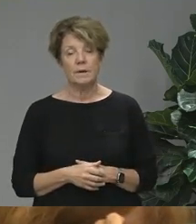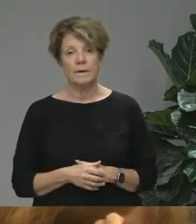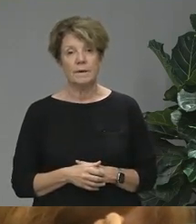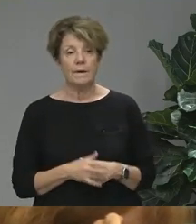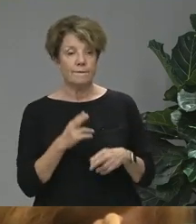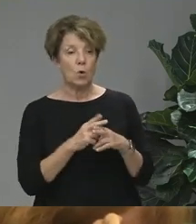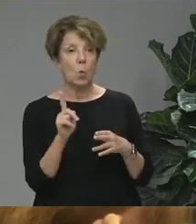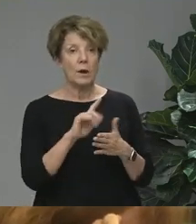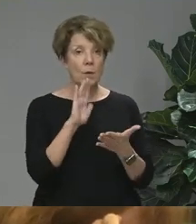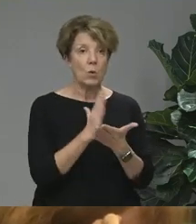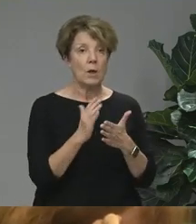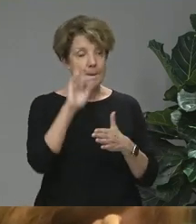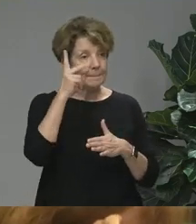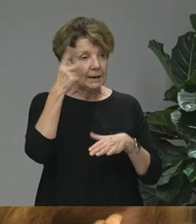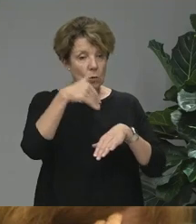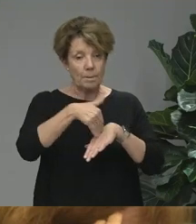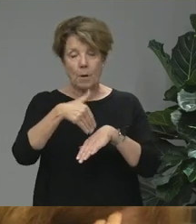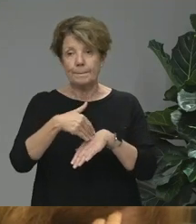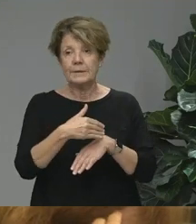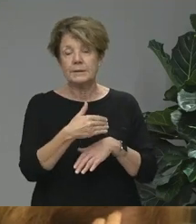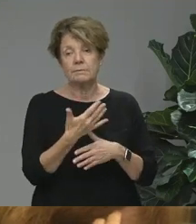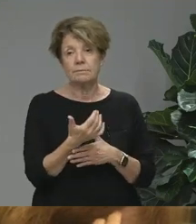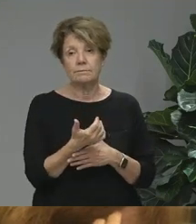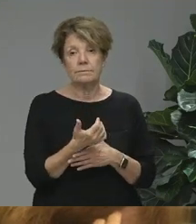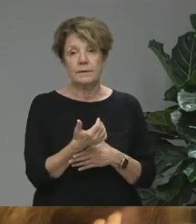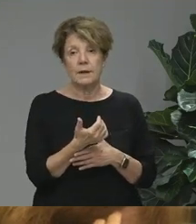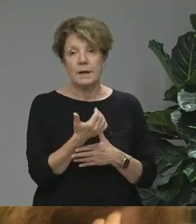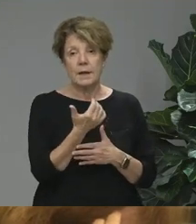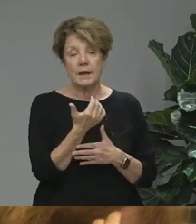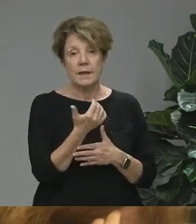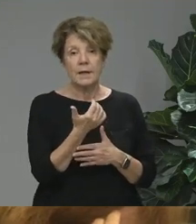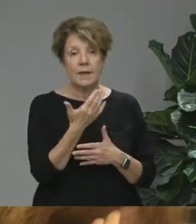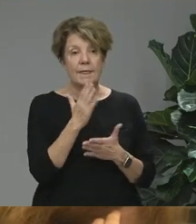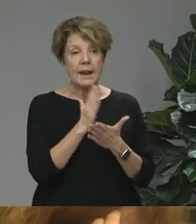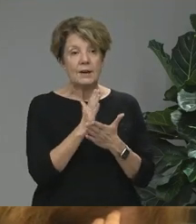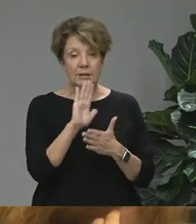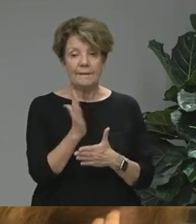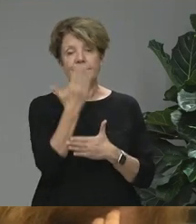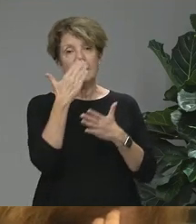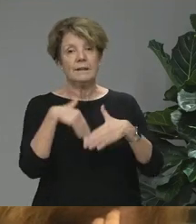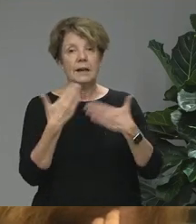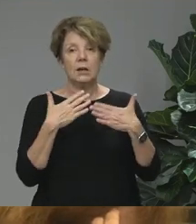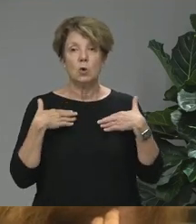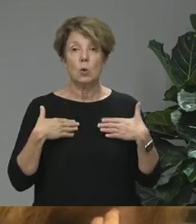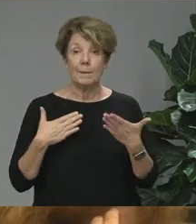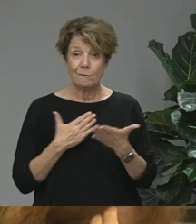political problems that face any Human Rights Act going forward.